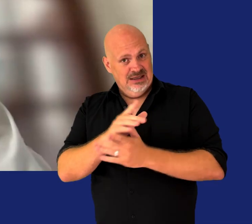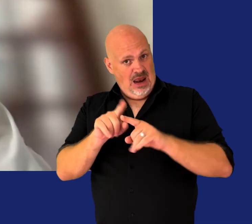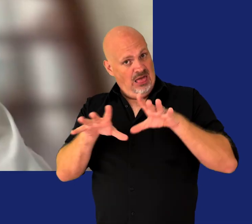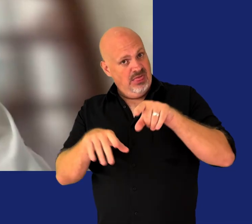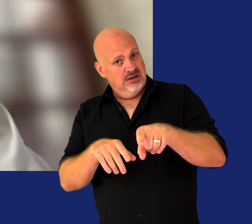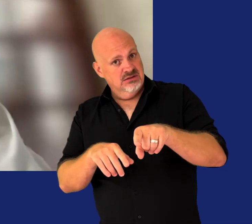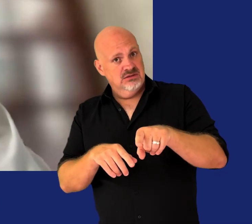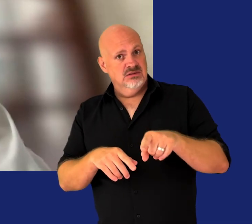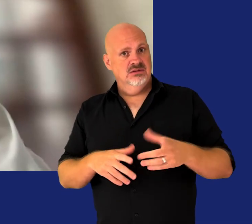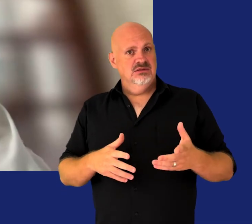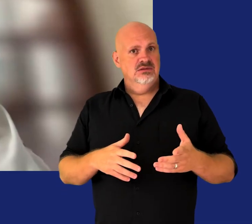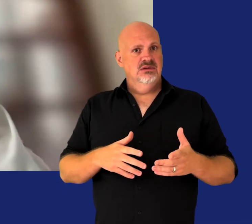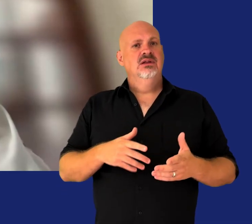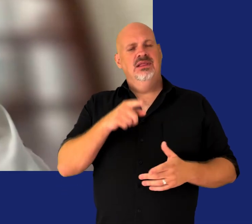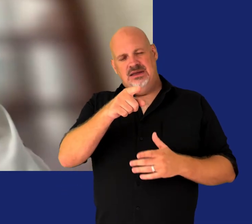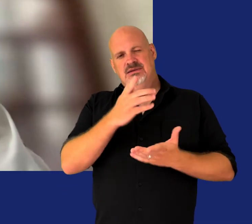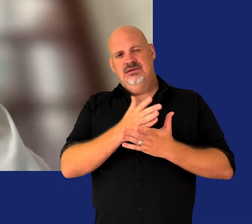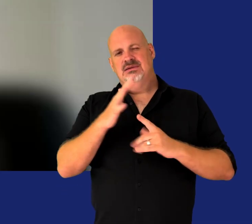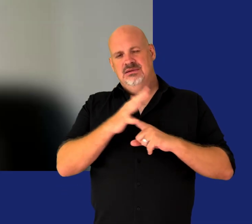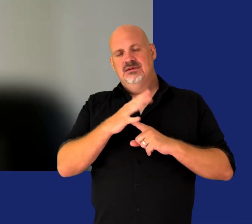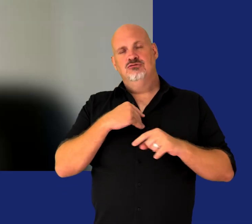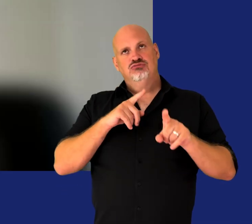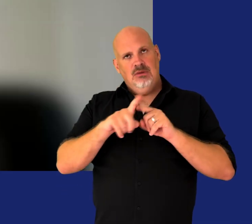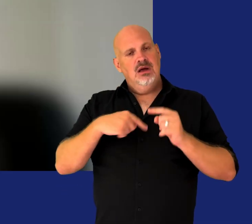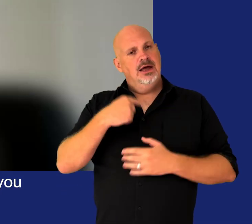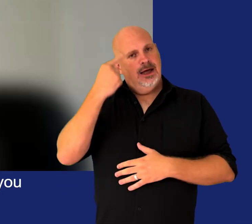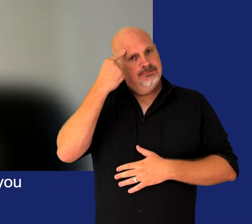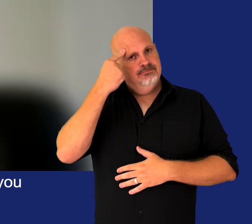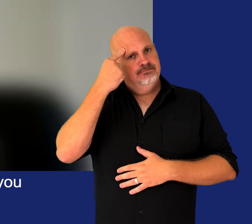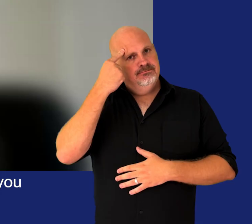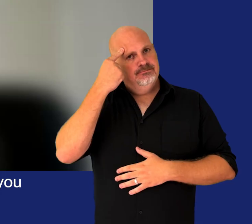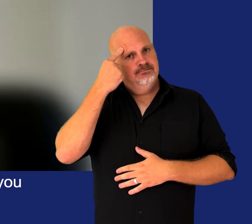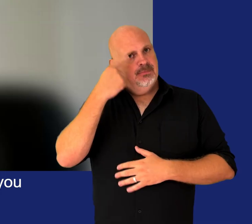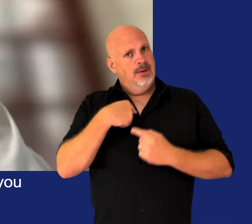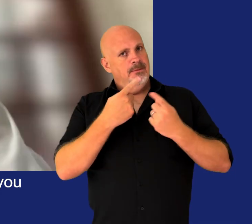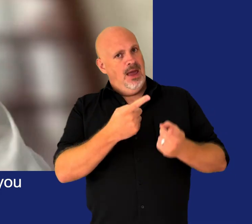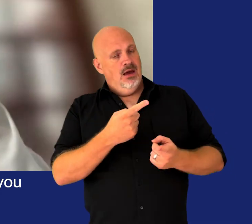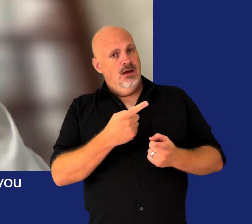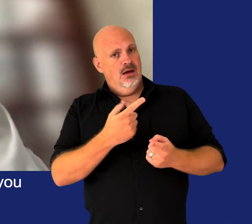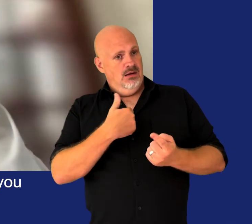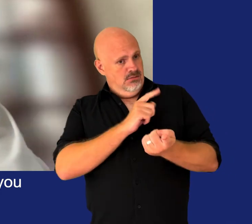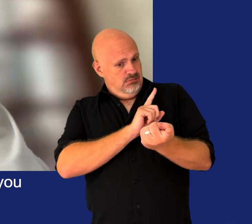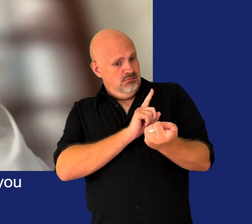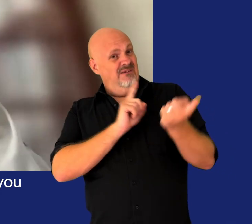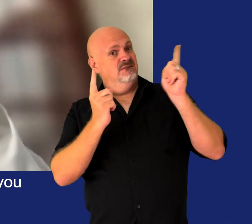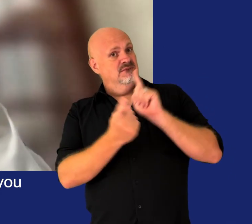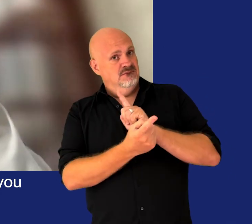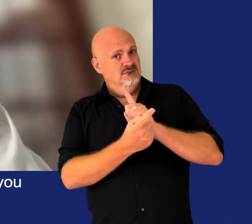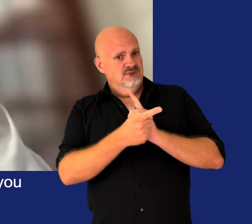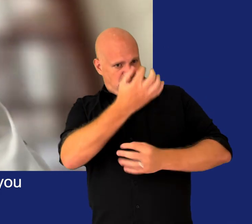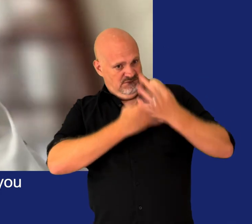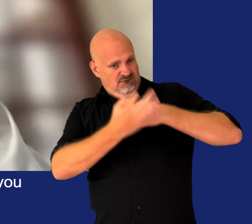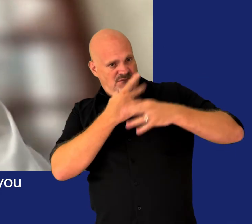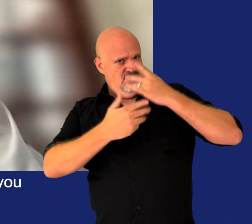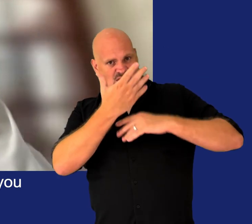to be treated in that way? And I think that's the key thing that I try and reflect back onto people. Is that the way you want to